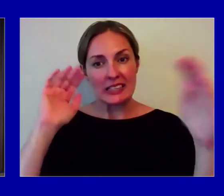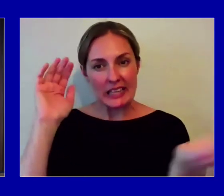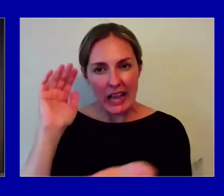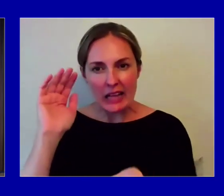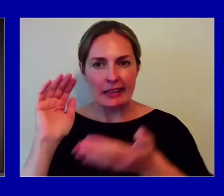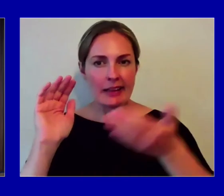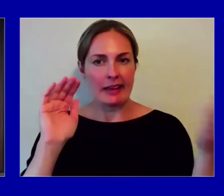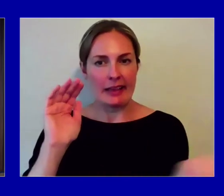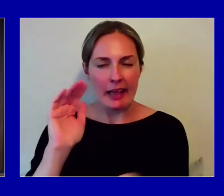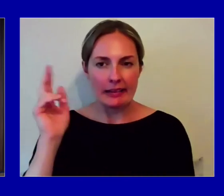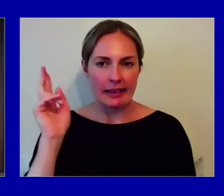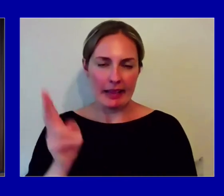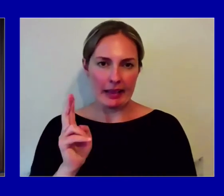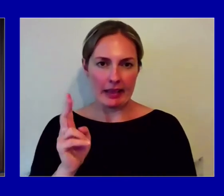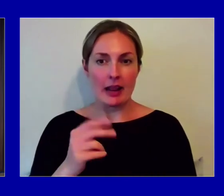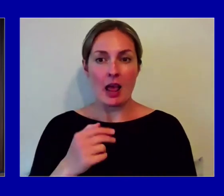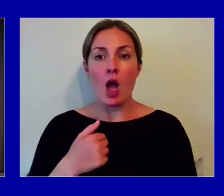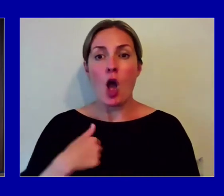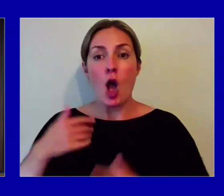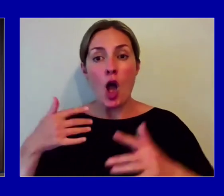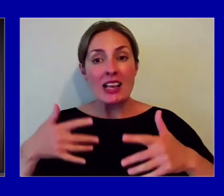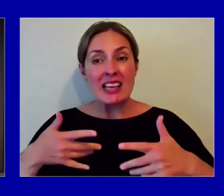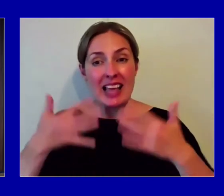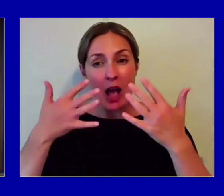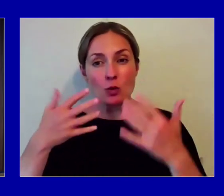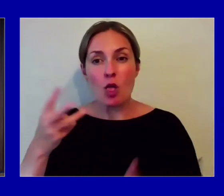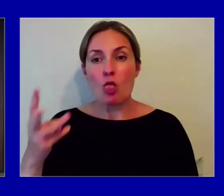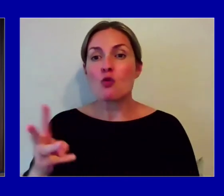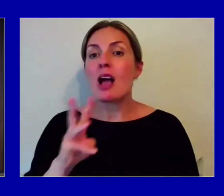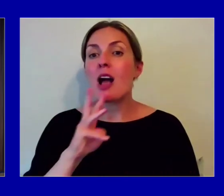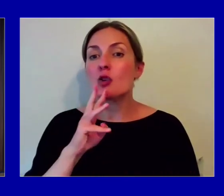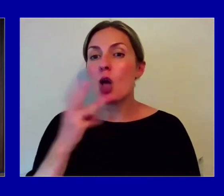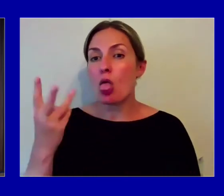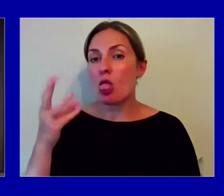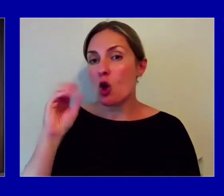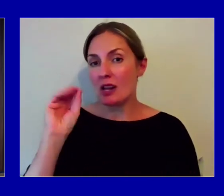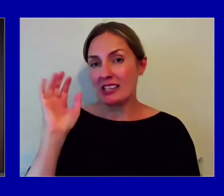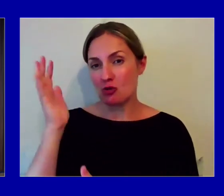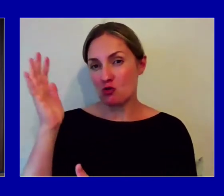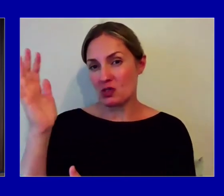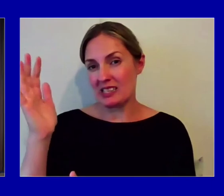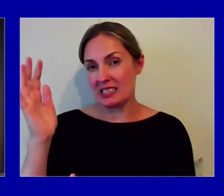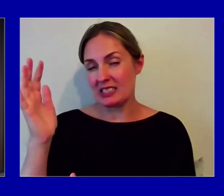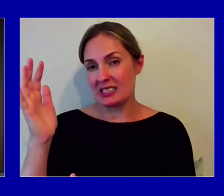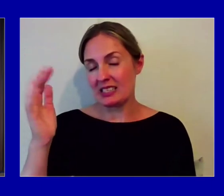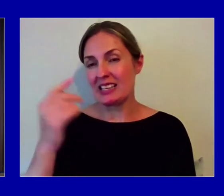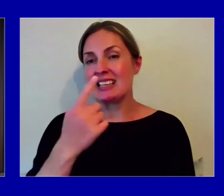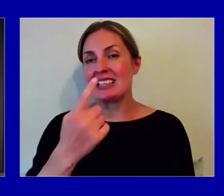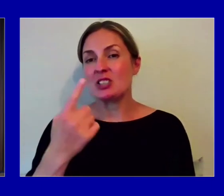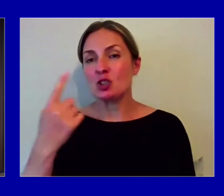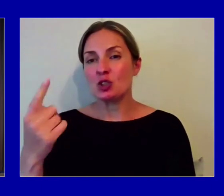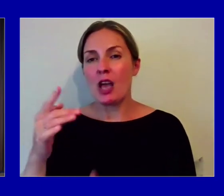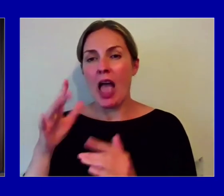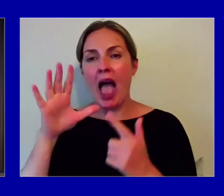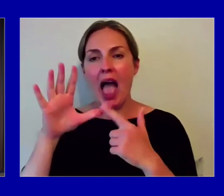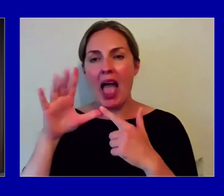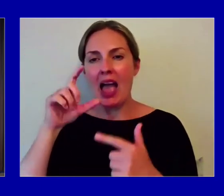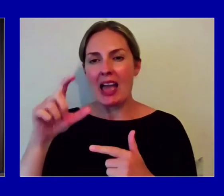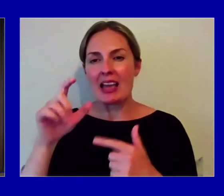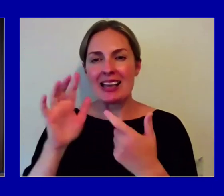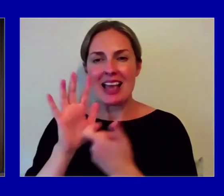I counted 330 trees to the acre on one. Um, and I use acres, not hectares because I'm that old and I'm allowed to.